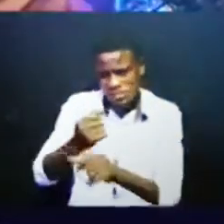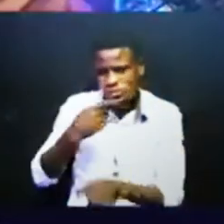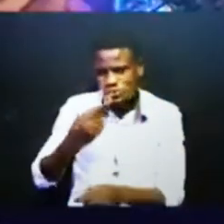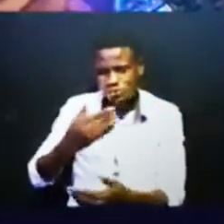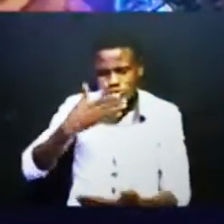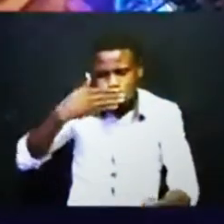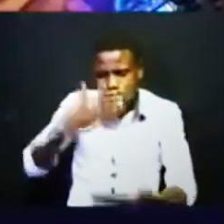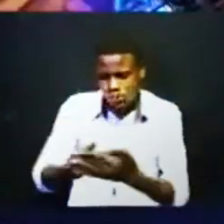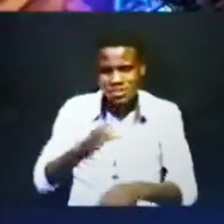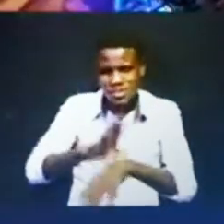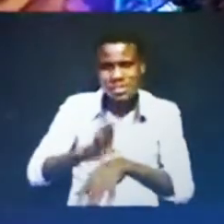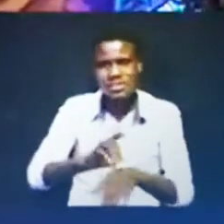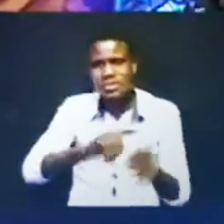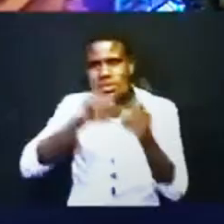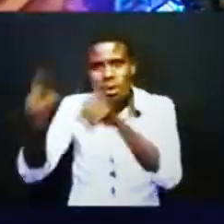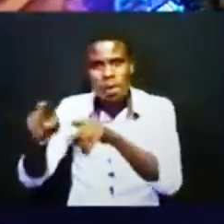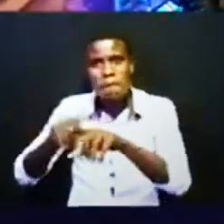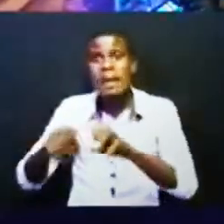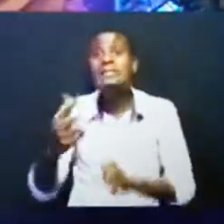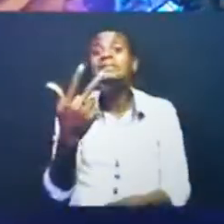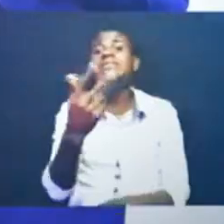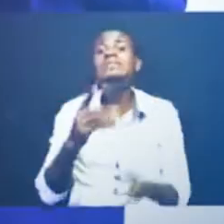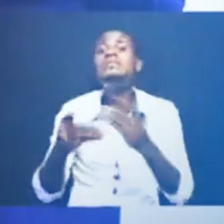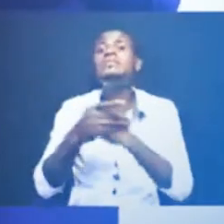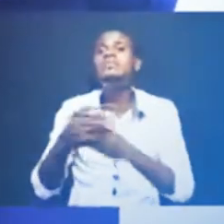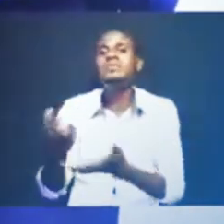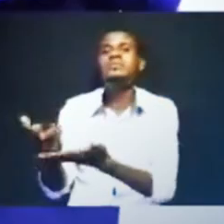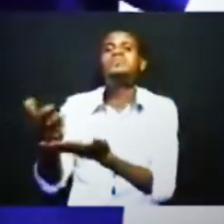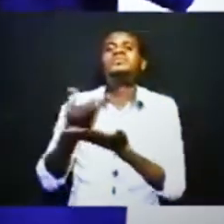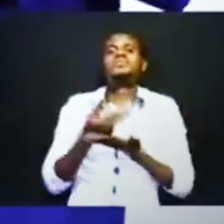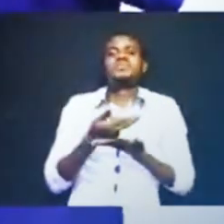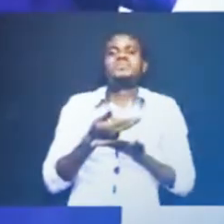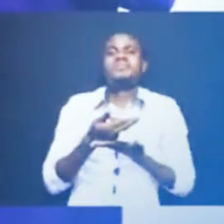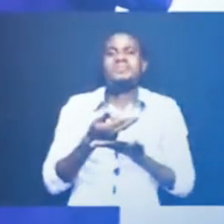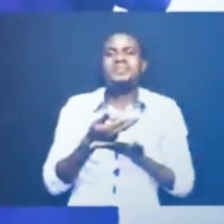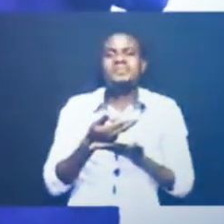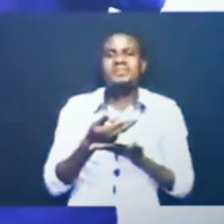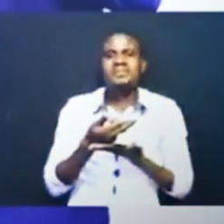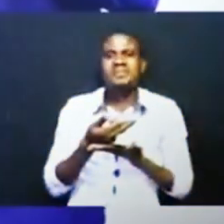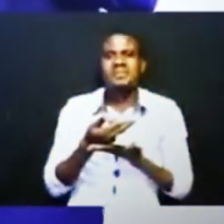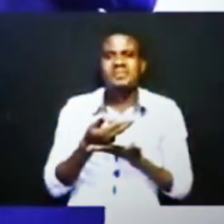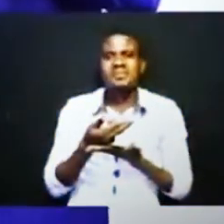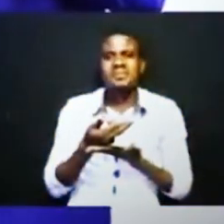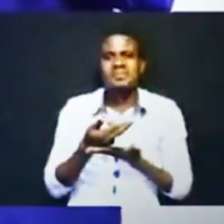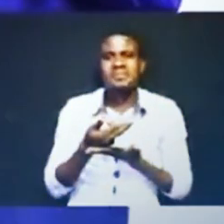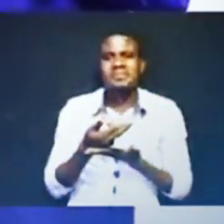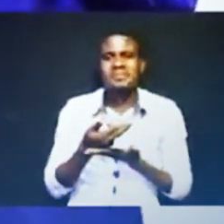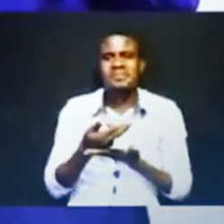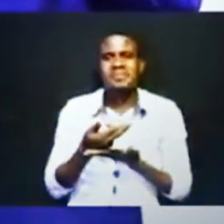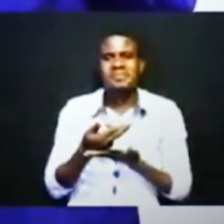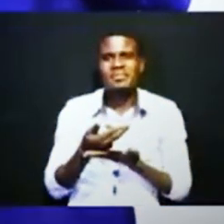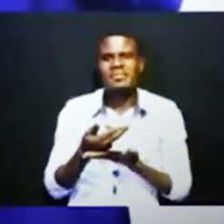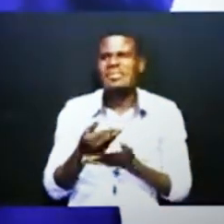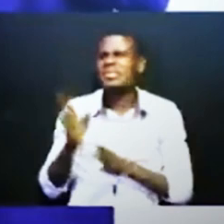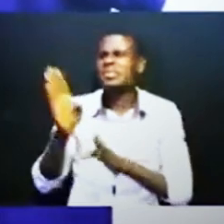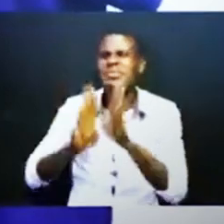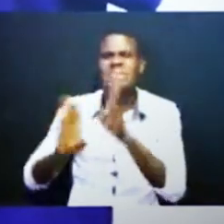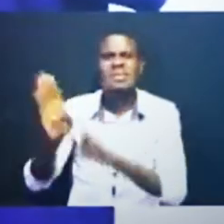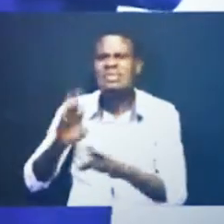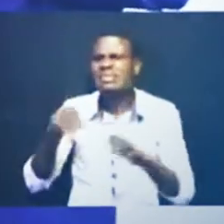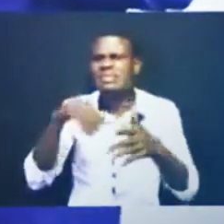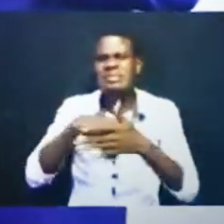fia sorry Pentecost mu na fia so benya sorry biako wa okoko dua me sha wan ansa besamba. Troubles